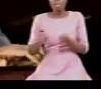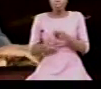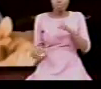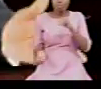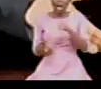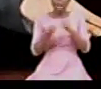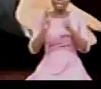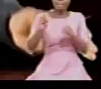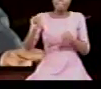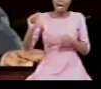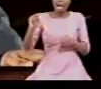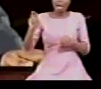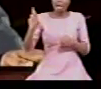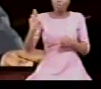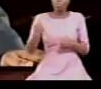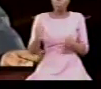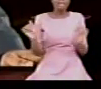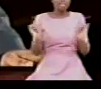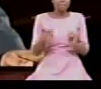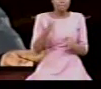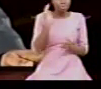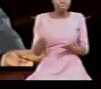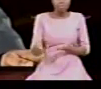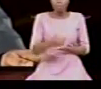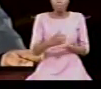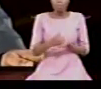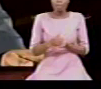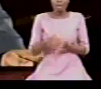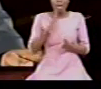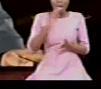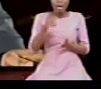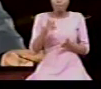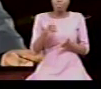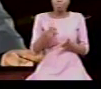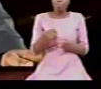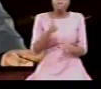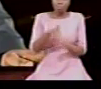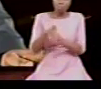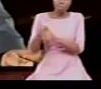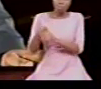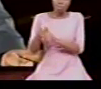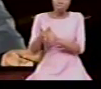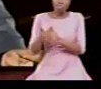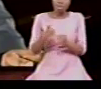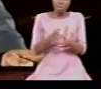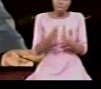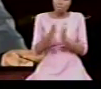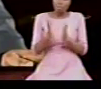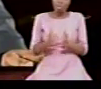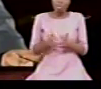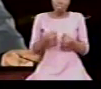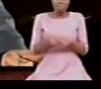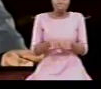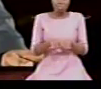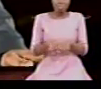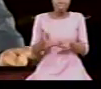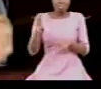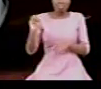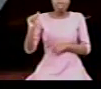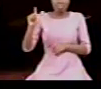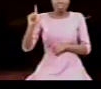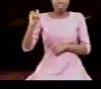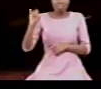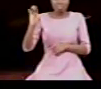soil. Same you will reap. Are you sowing spiritually also? Sowing malice,